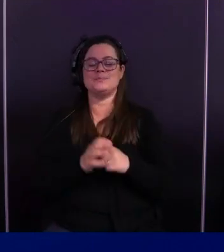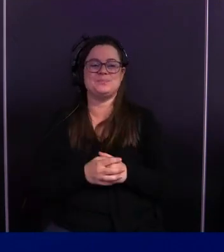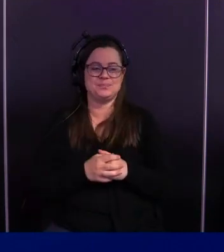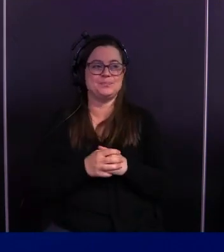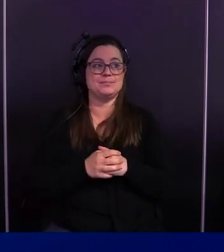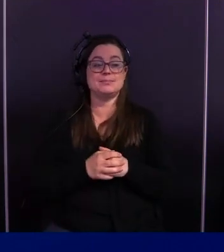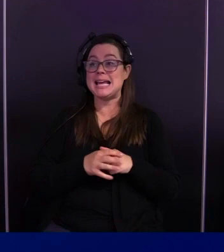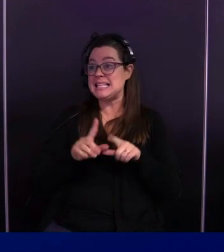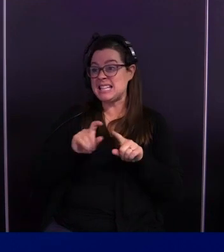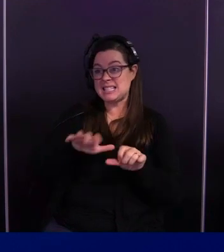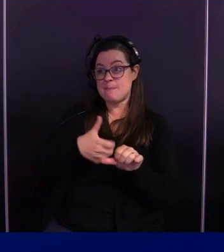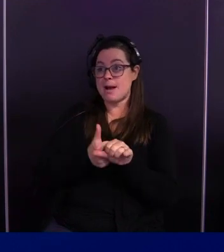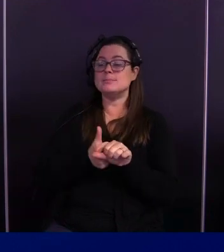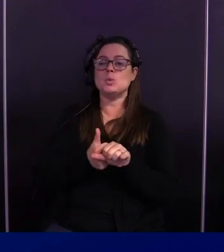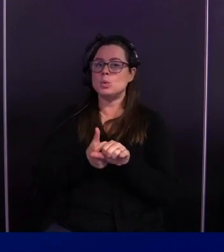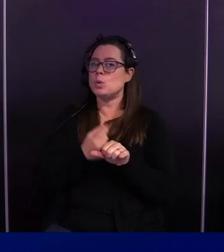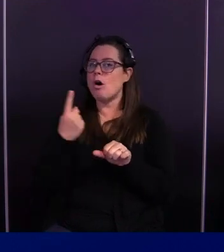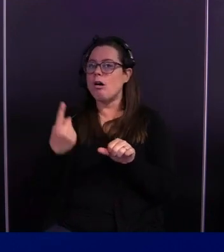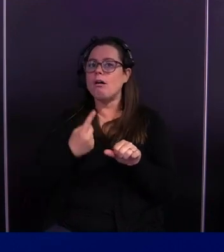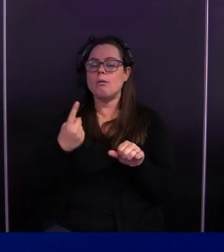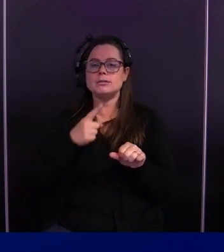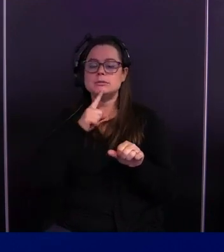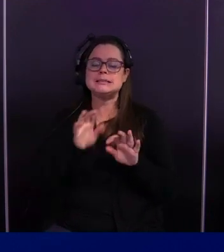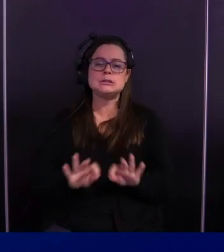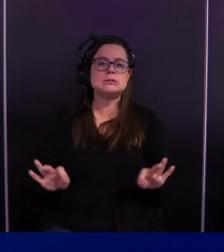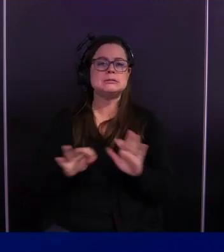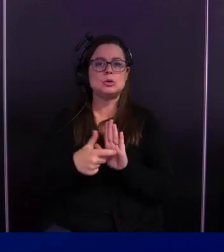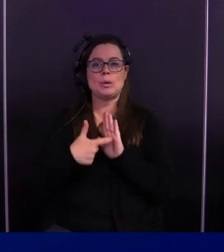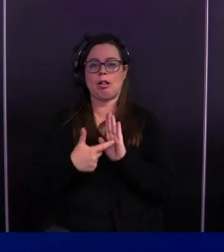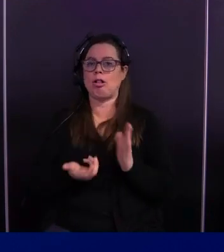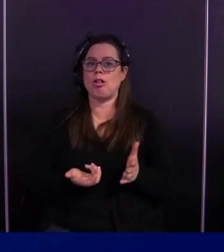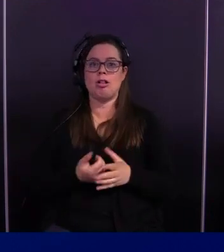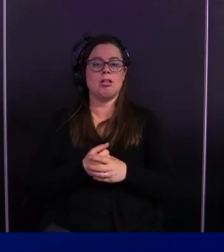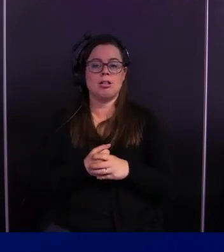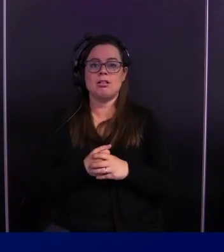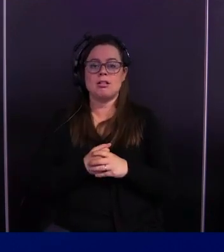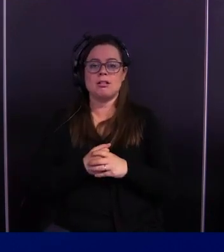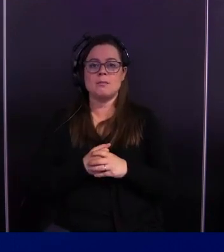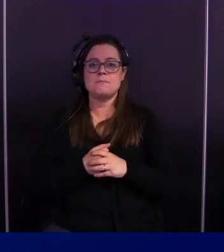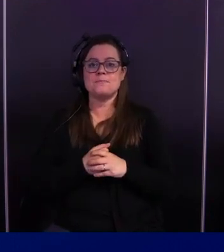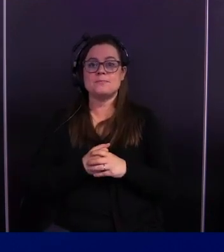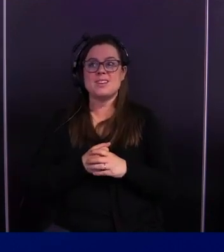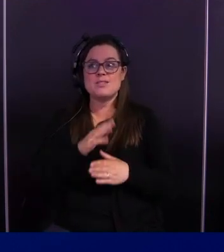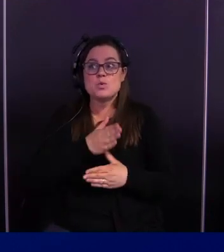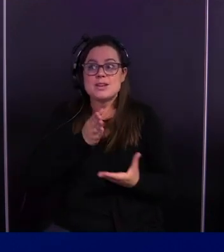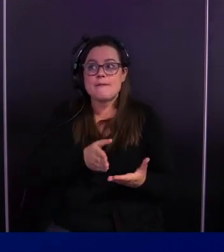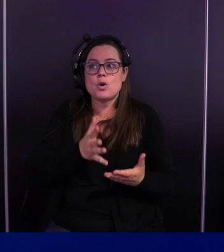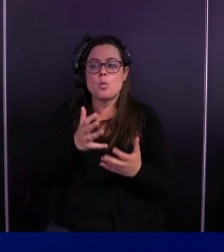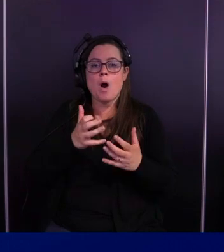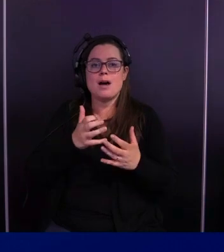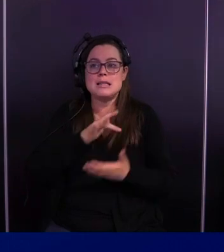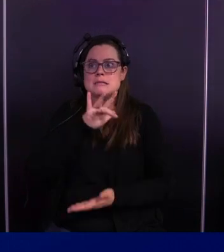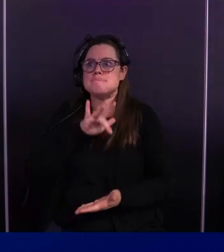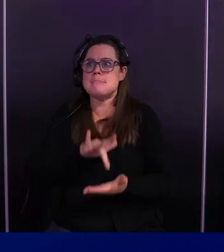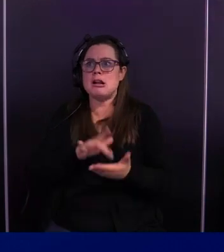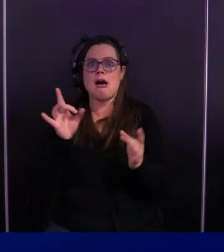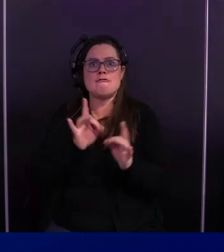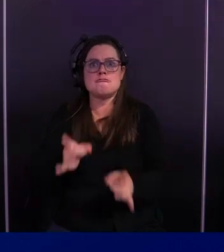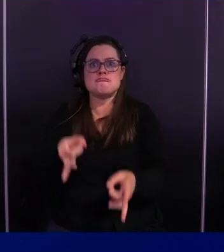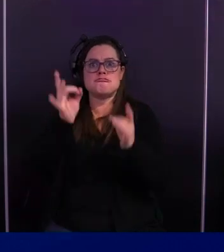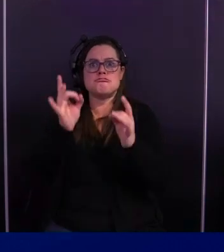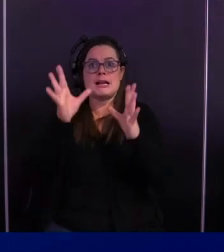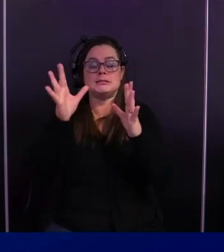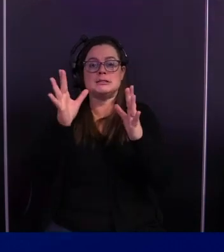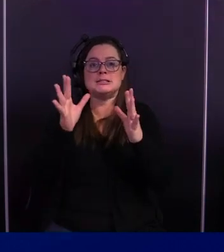the backups is always just so crucial to me, because you never want to be making those decisions in